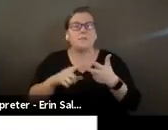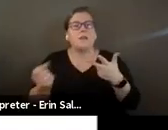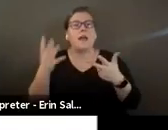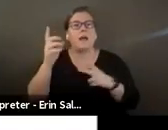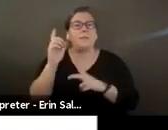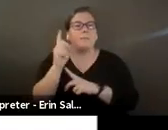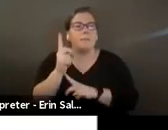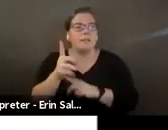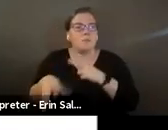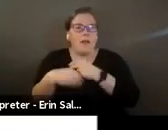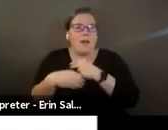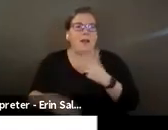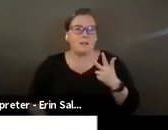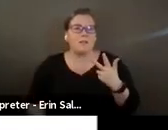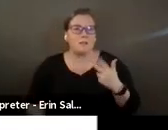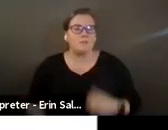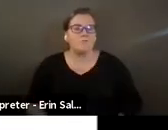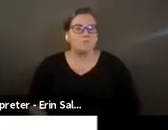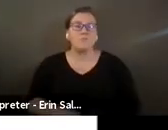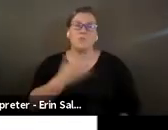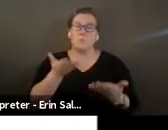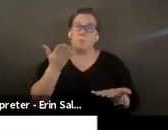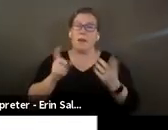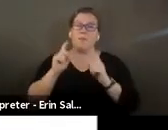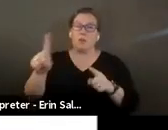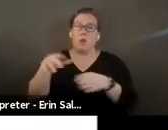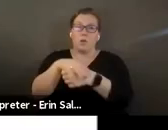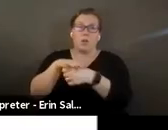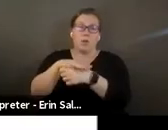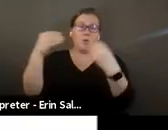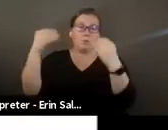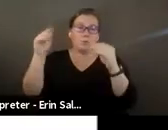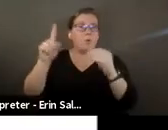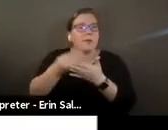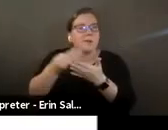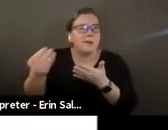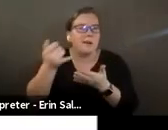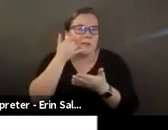may have to visit your local retail store where you bought the phone